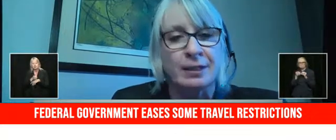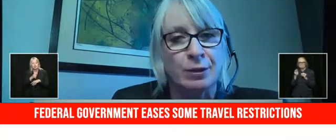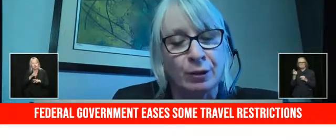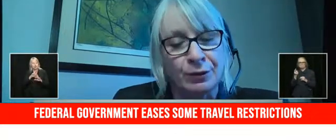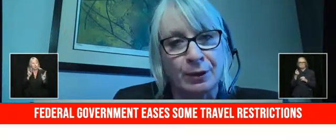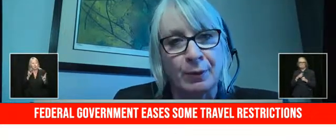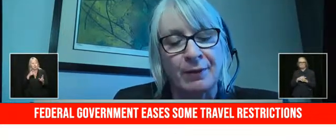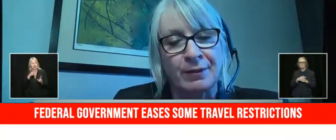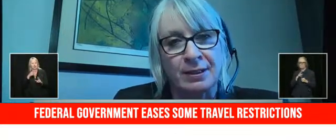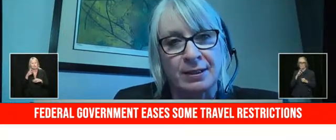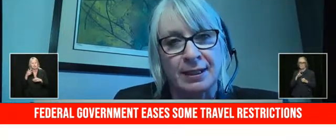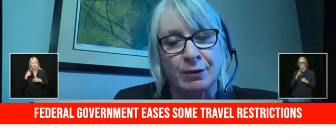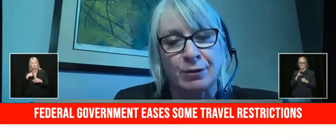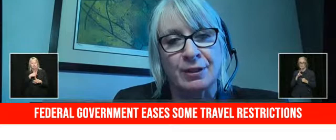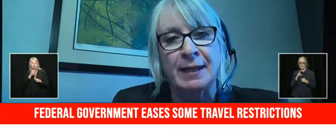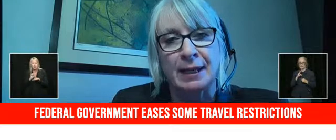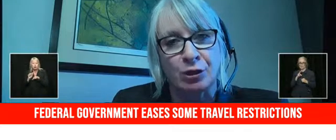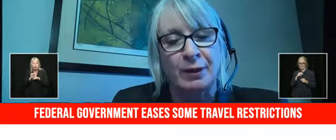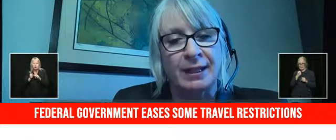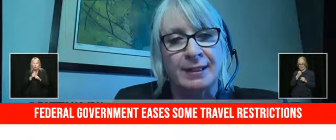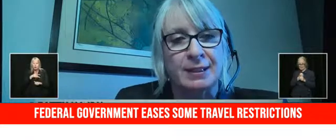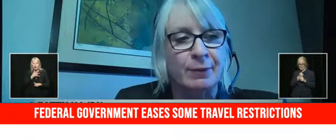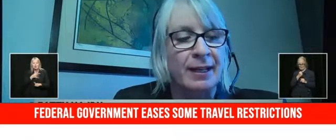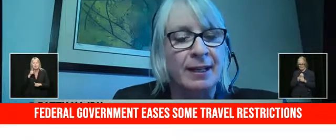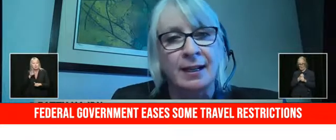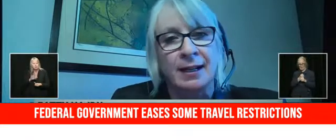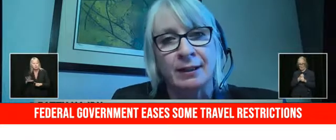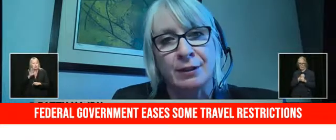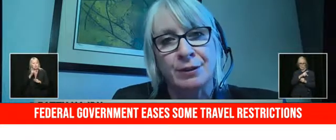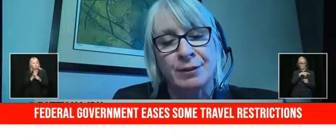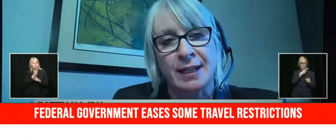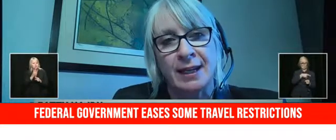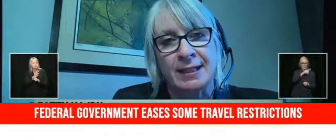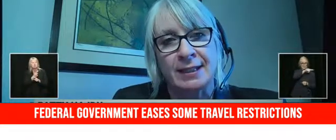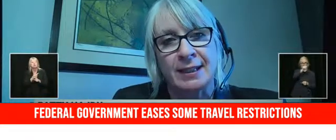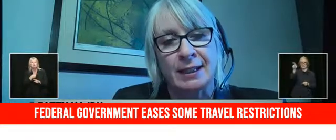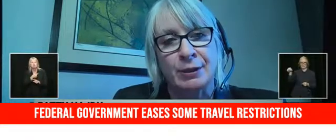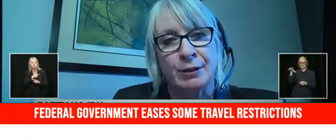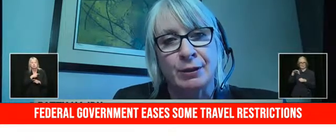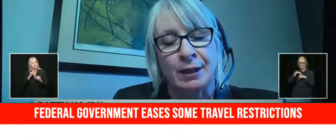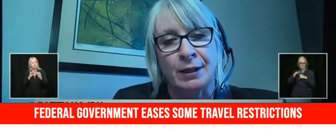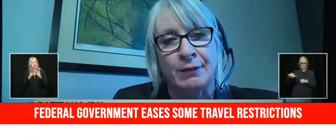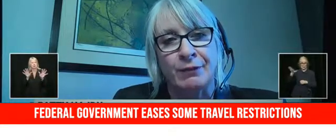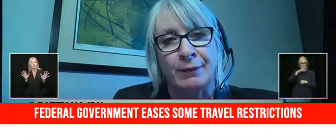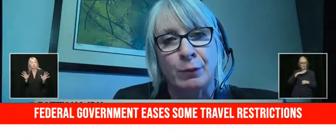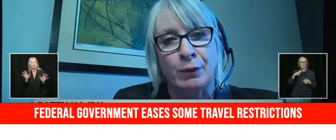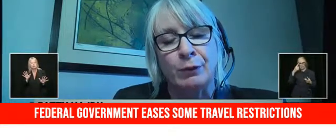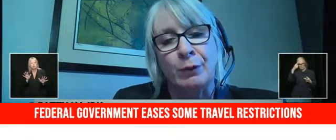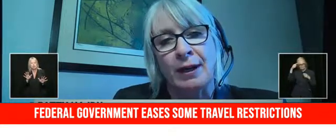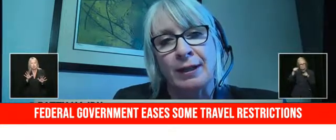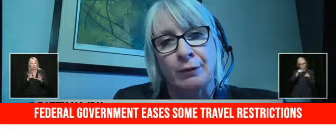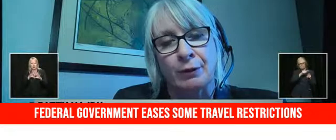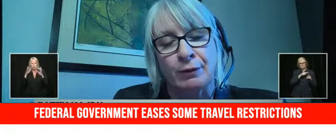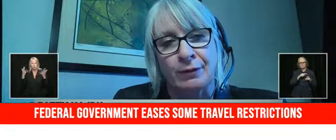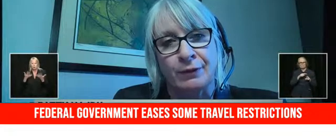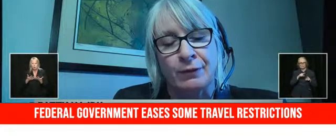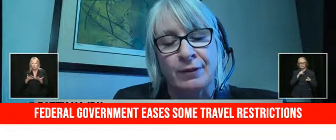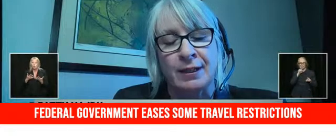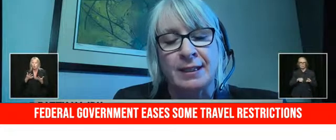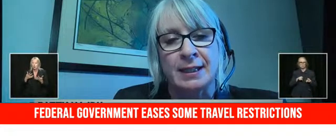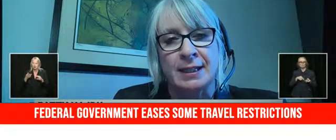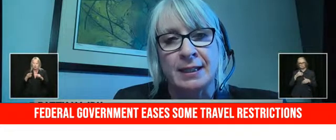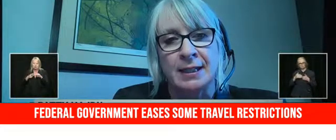of working so closely with provinces and territories, making sure we get this right, I'll also say it's clear from the worldwide growth